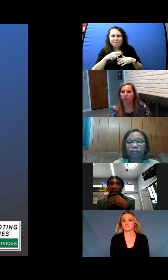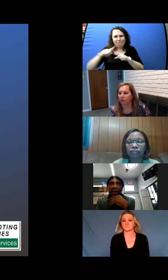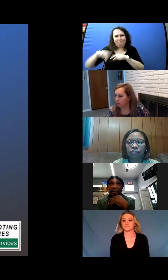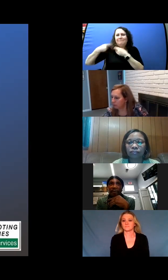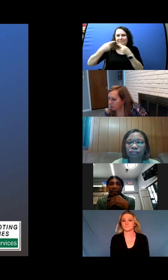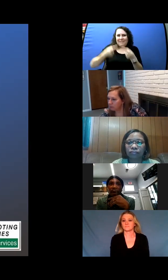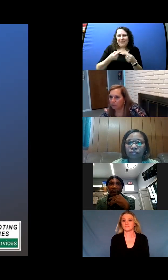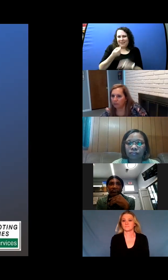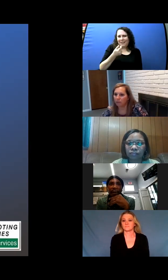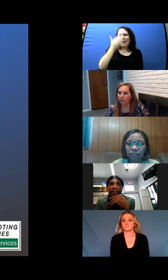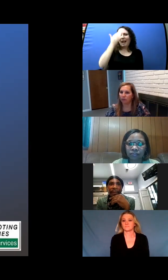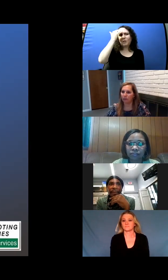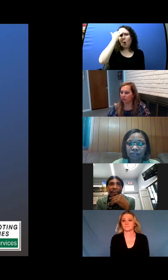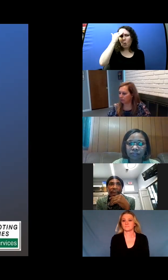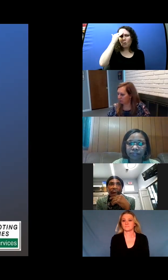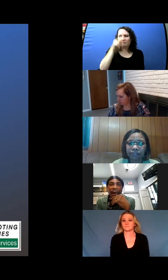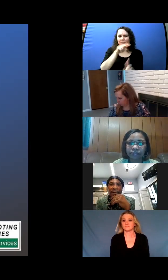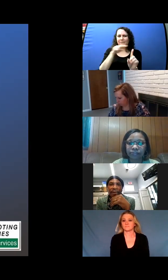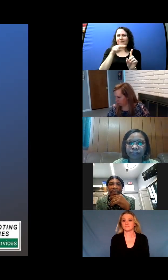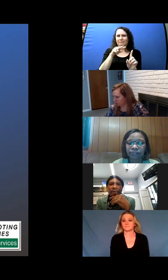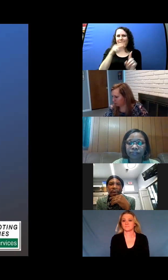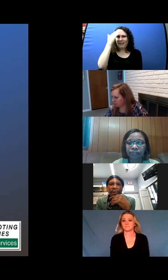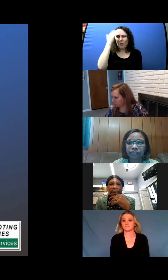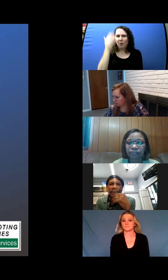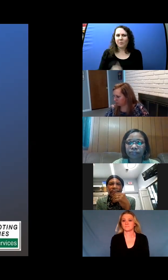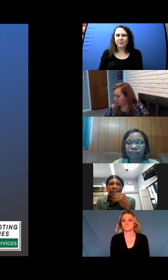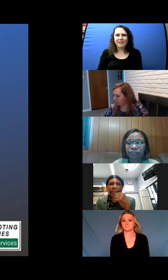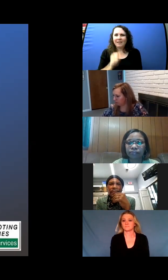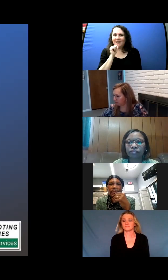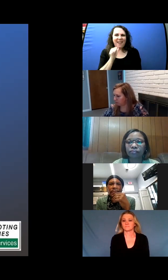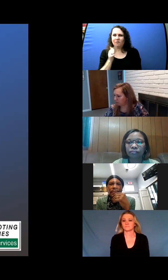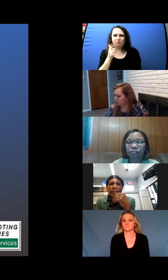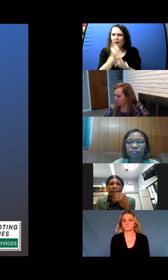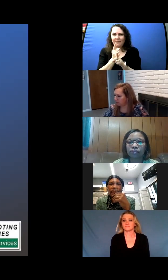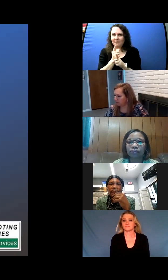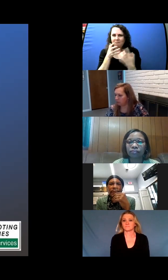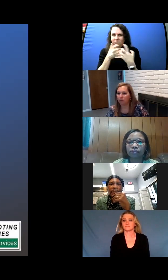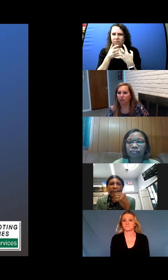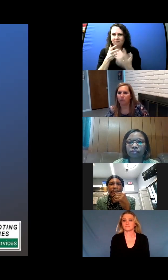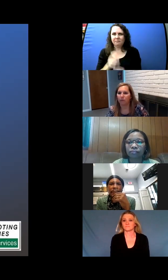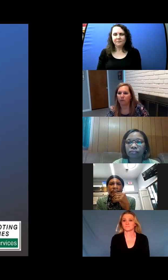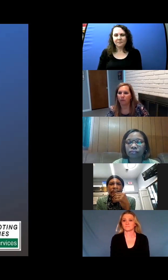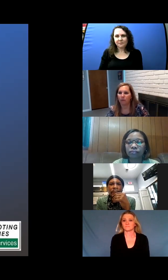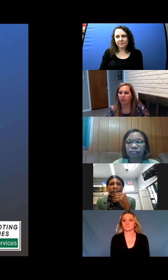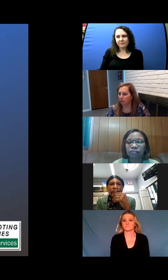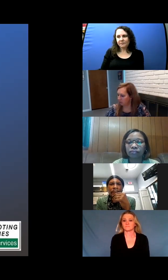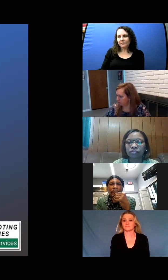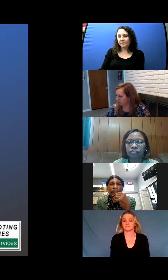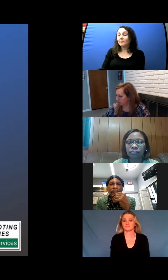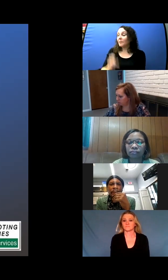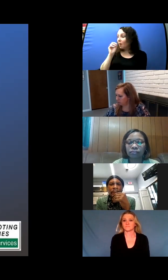can tell when people are out of sorts, if you will.